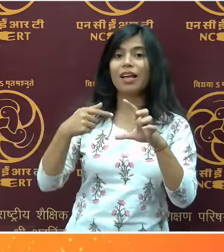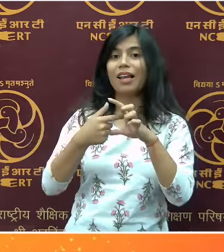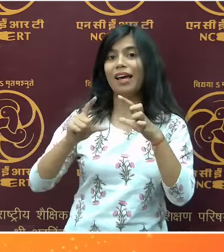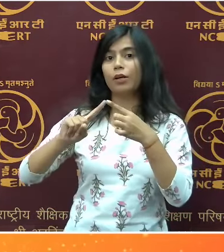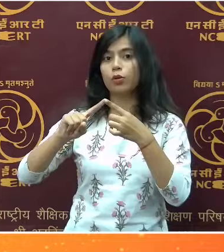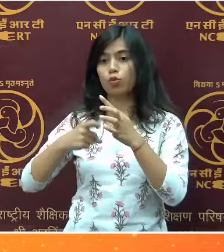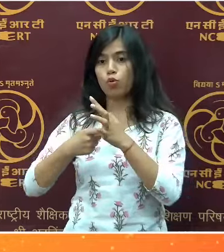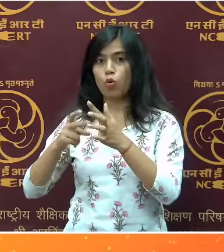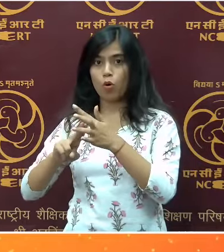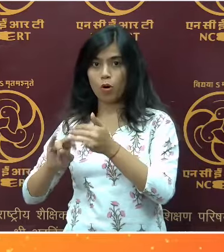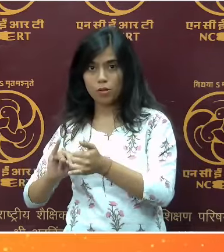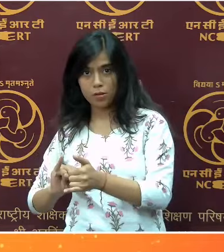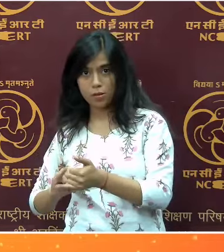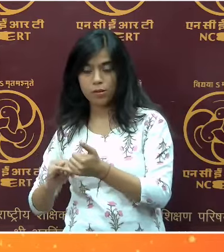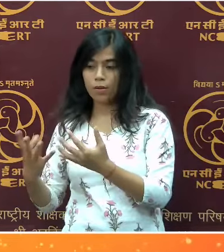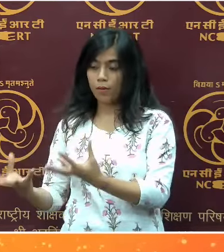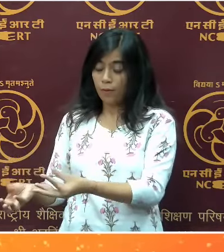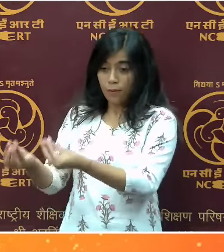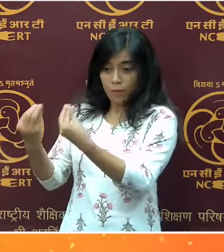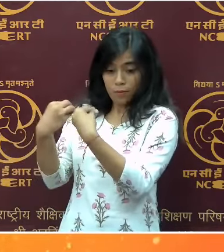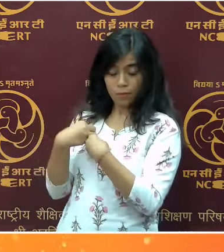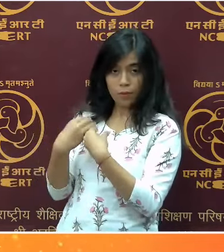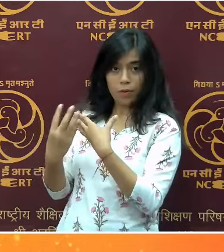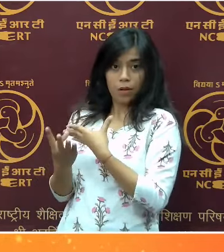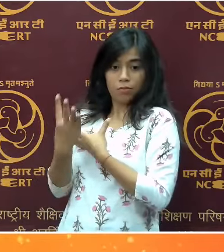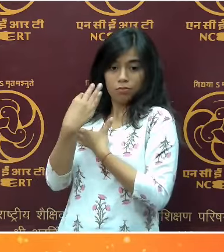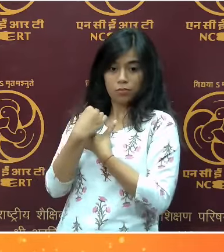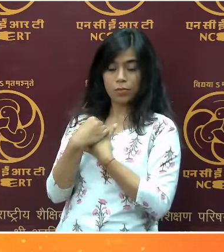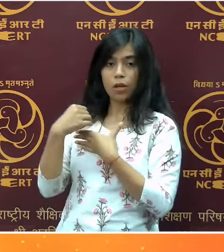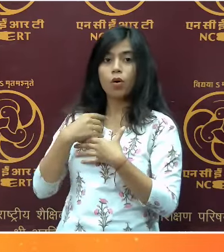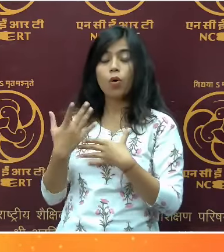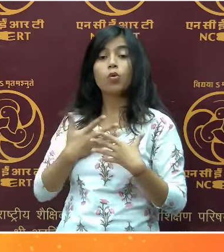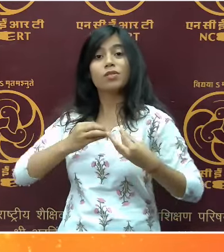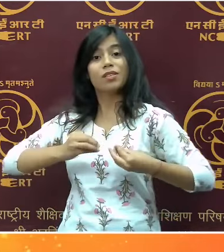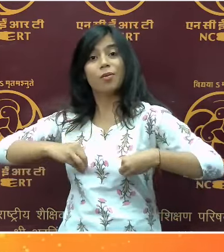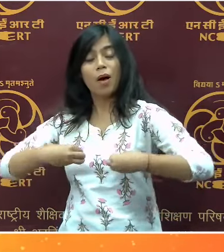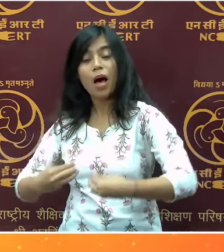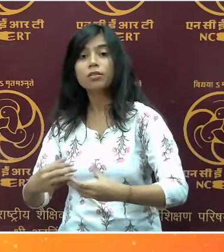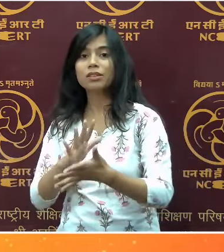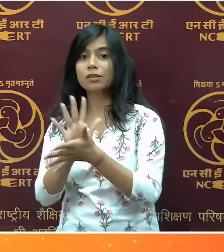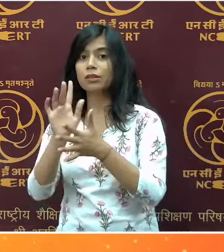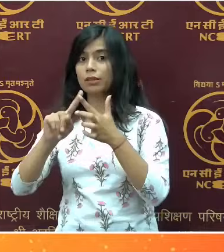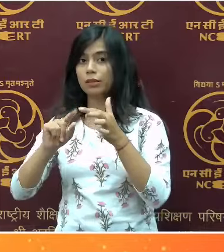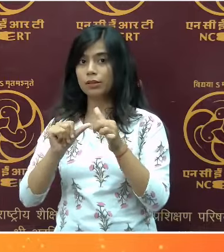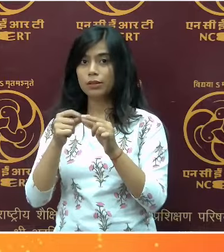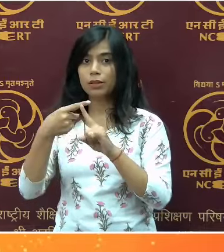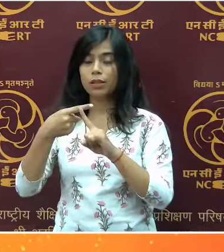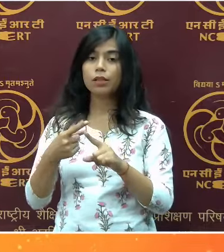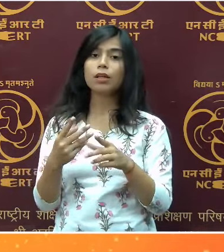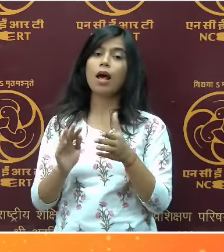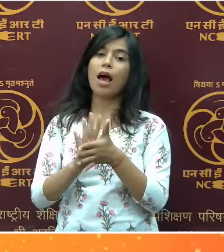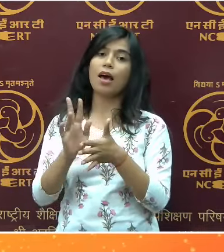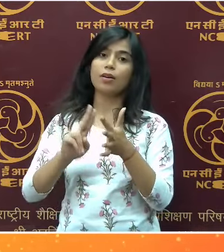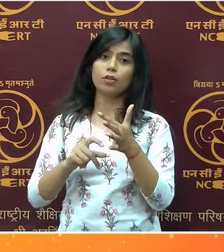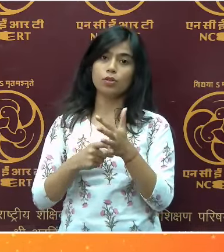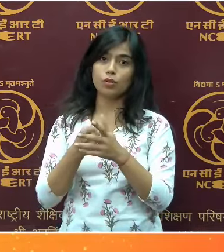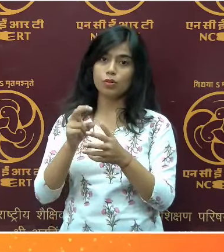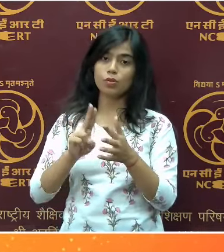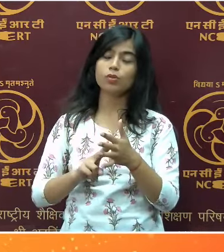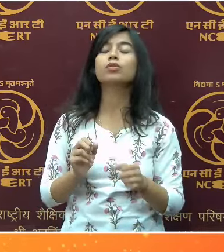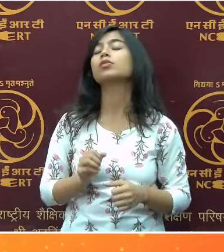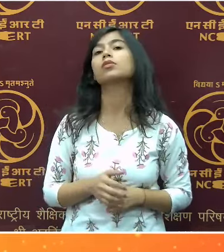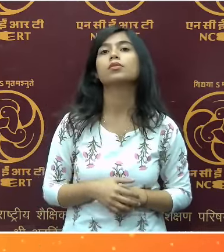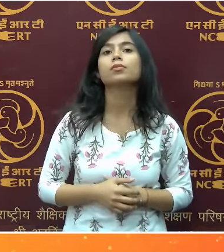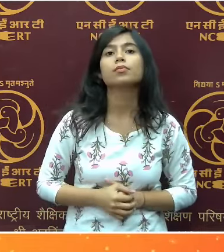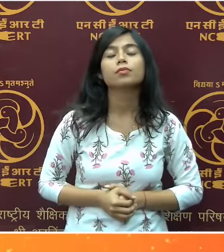bulb converts that energy into light energy and heat energy. With the loss of energy, the electron again go